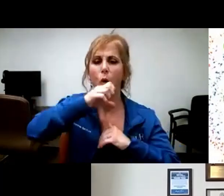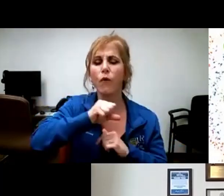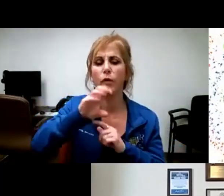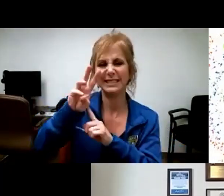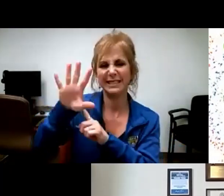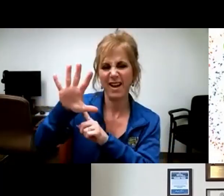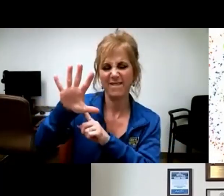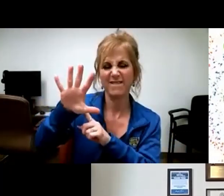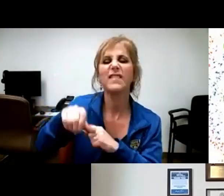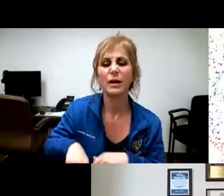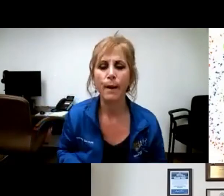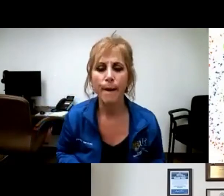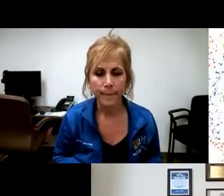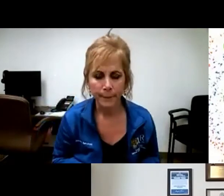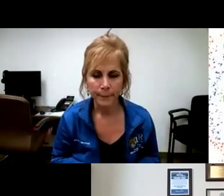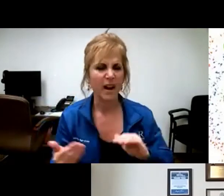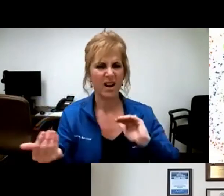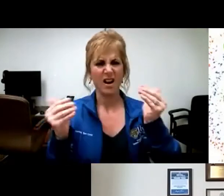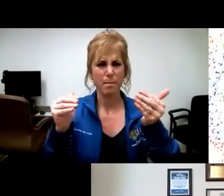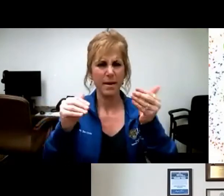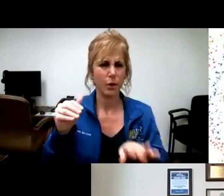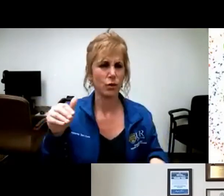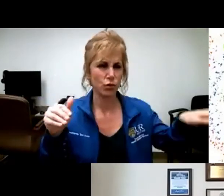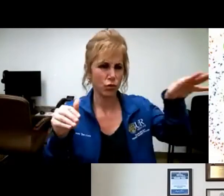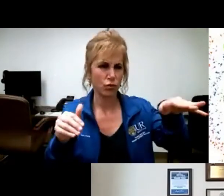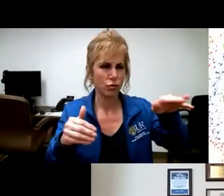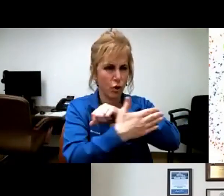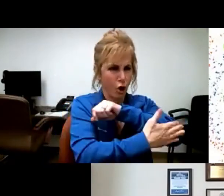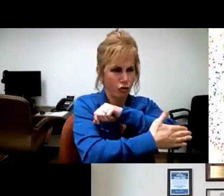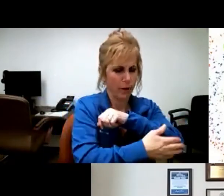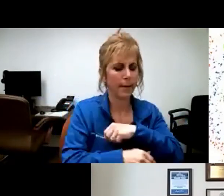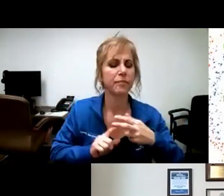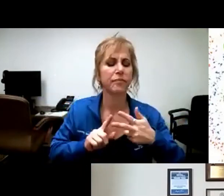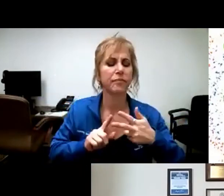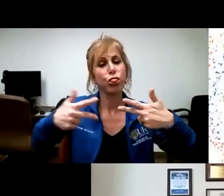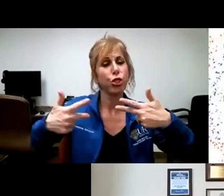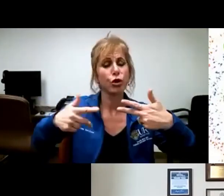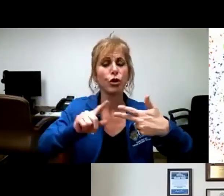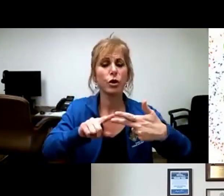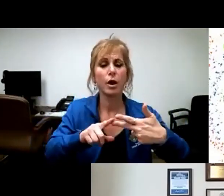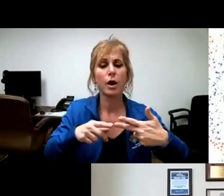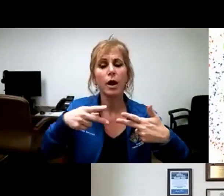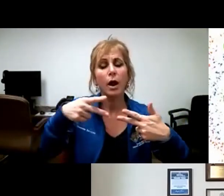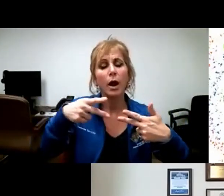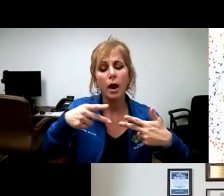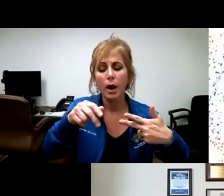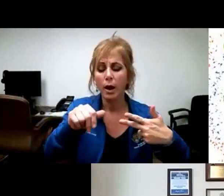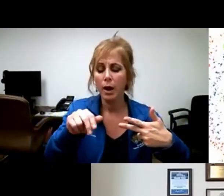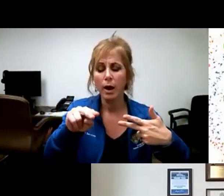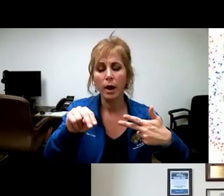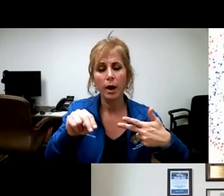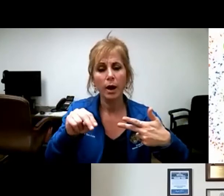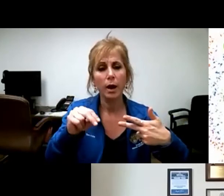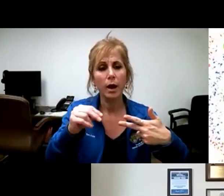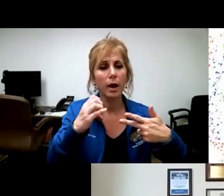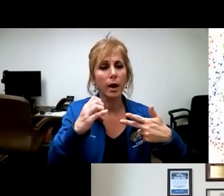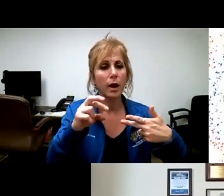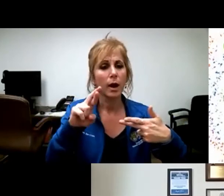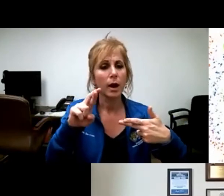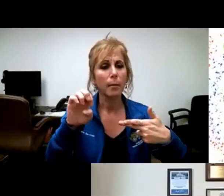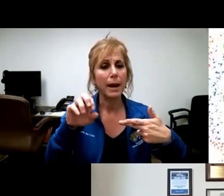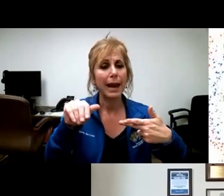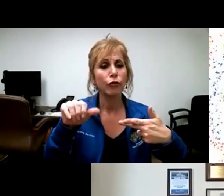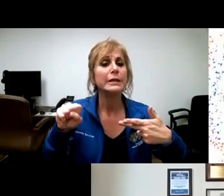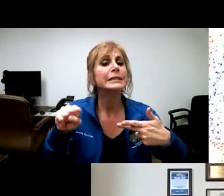than in older adults in the rest of the country. And then the third are pancreatic and hepatobiliary cancers, which disproportionately impact the Black